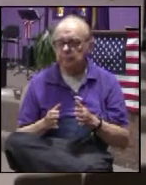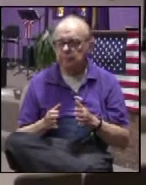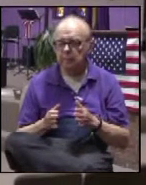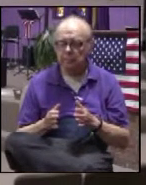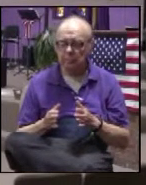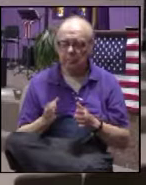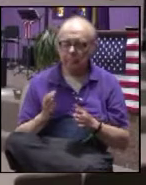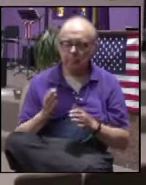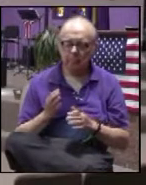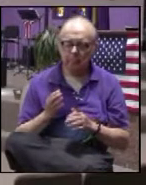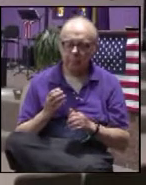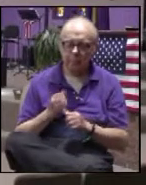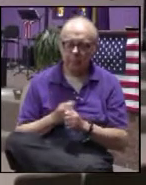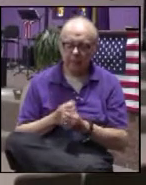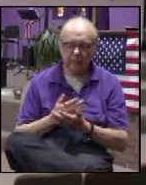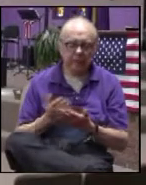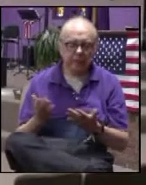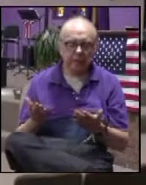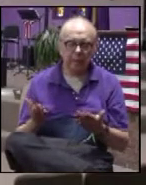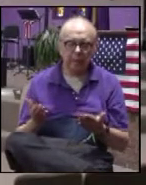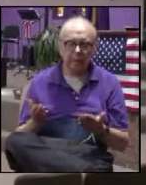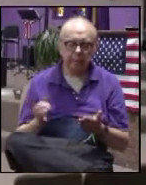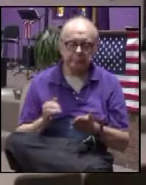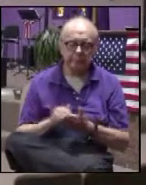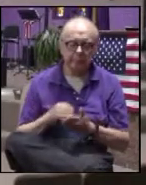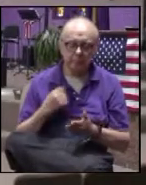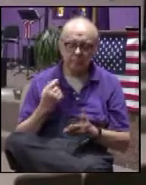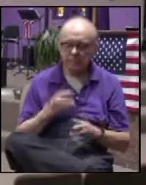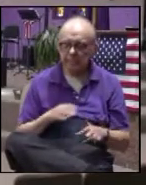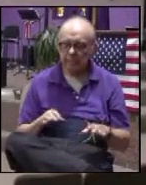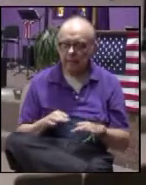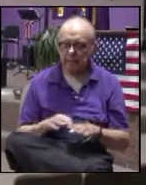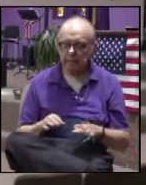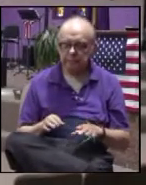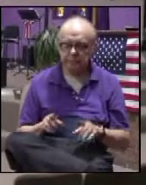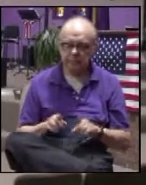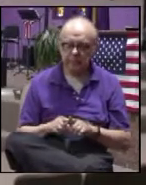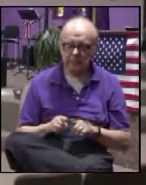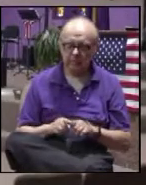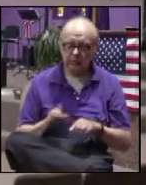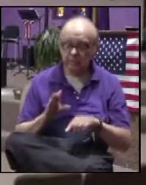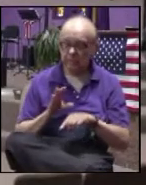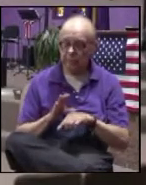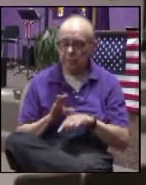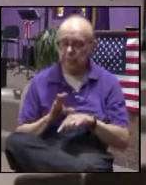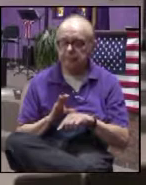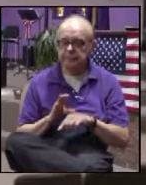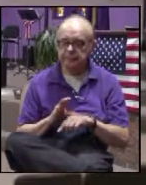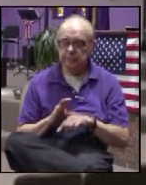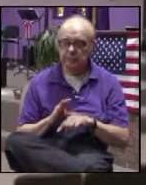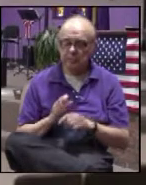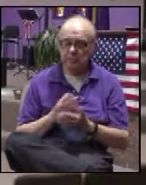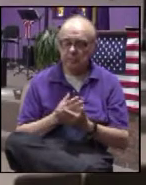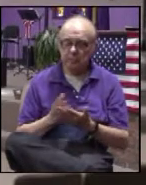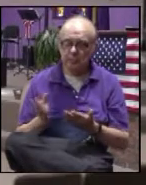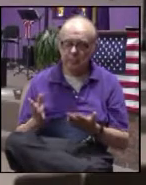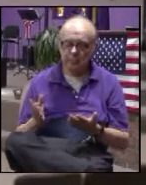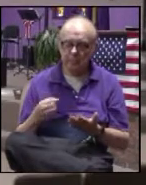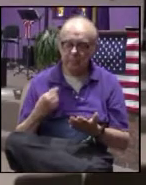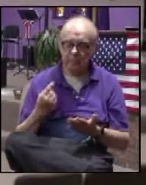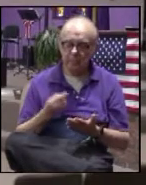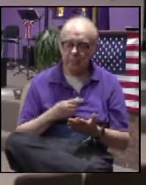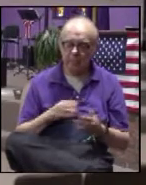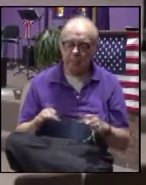is everything that we do as a church, everything that